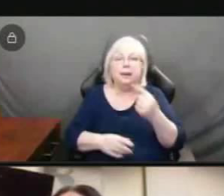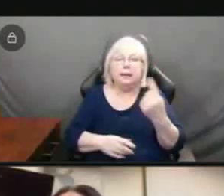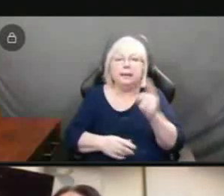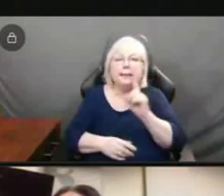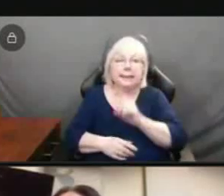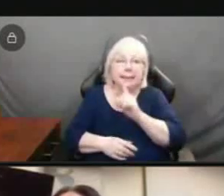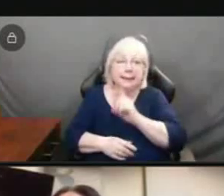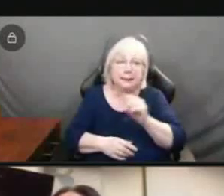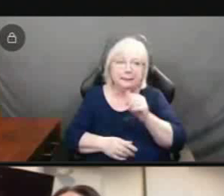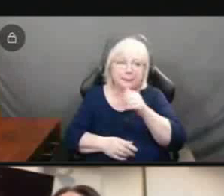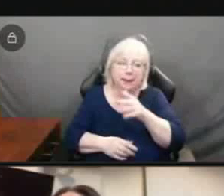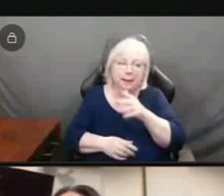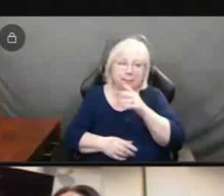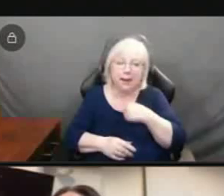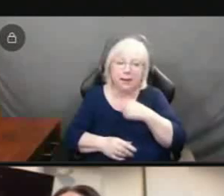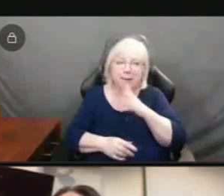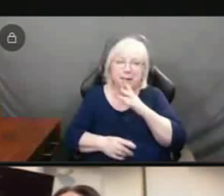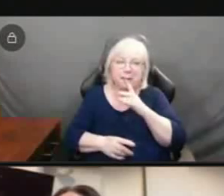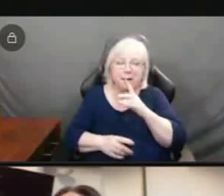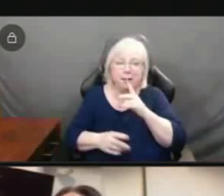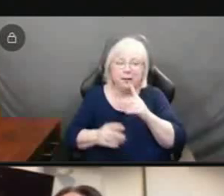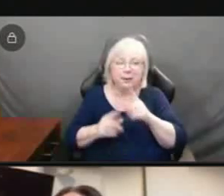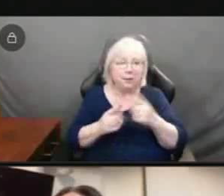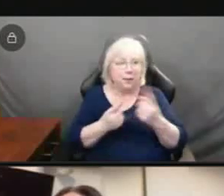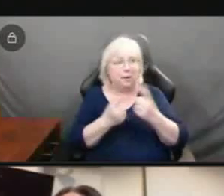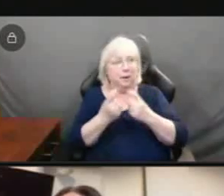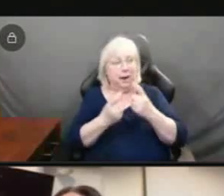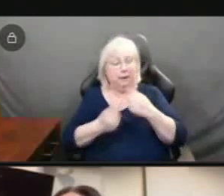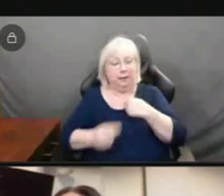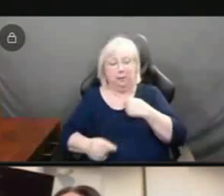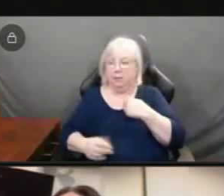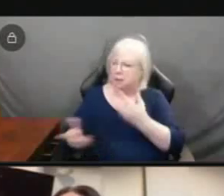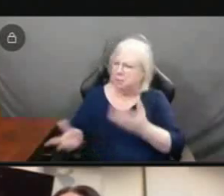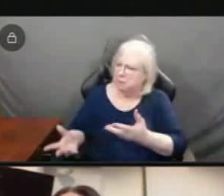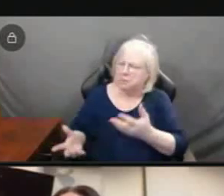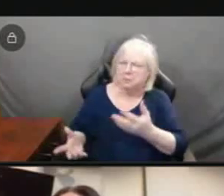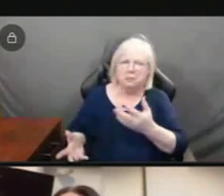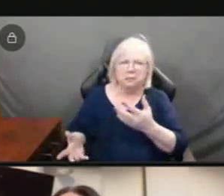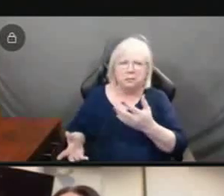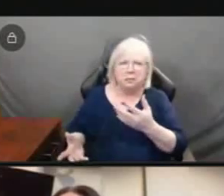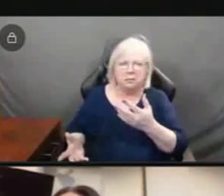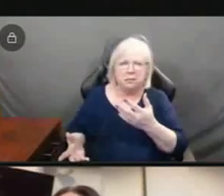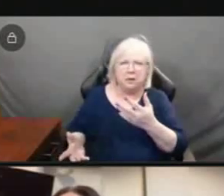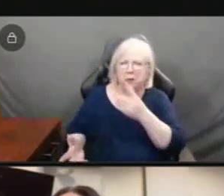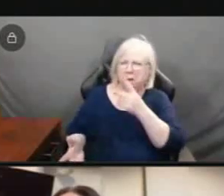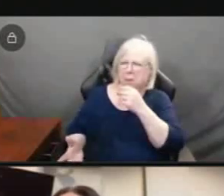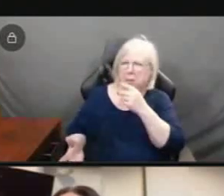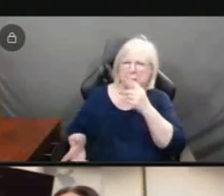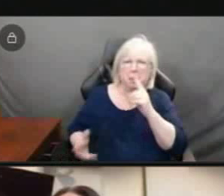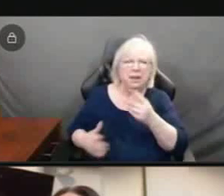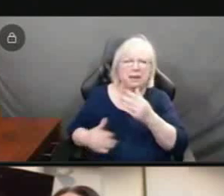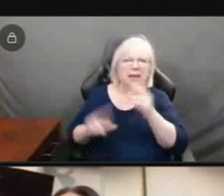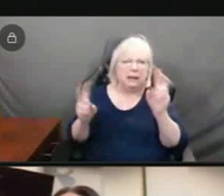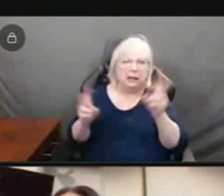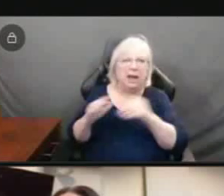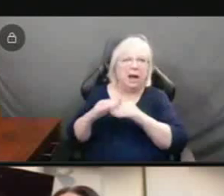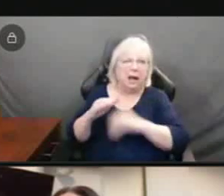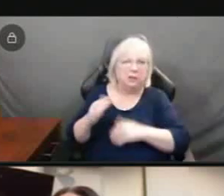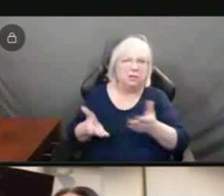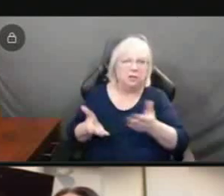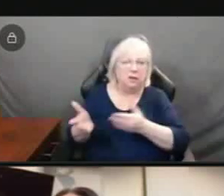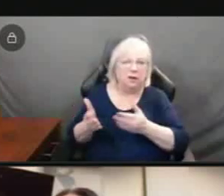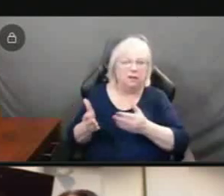I've been talking to, they're asking me, you know, who is the underserved? The one